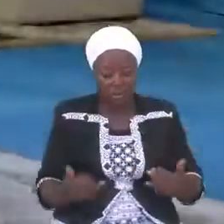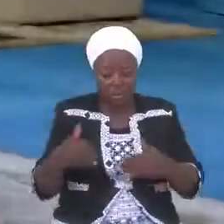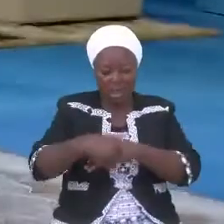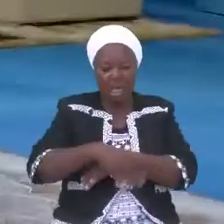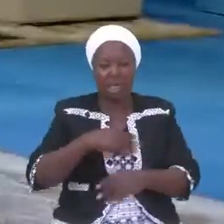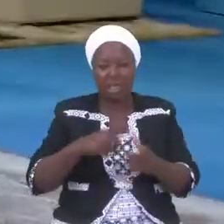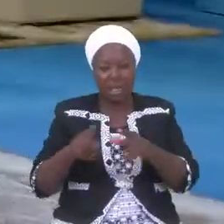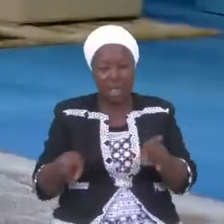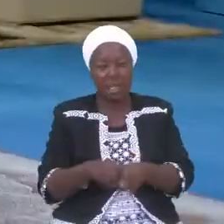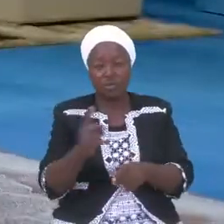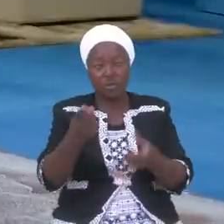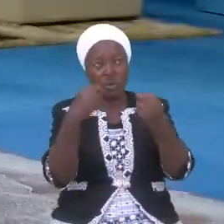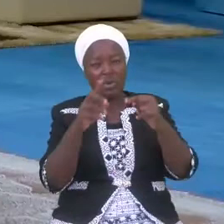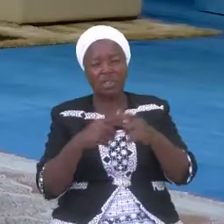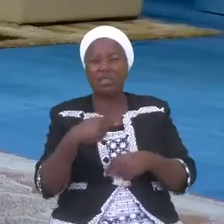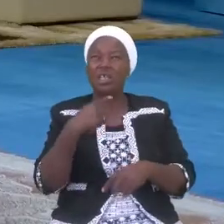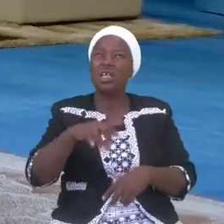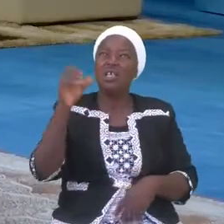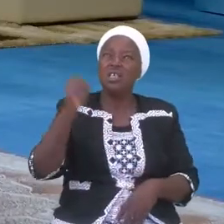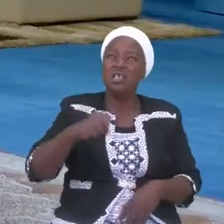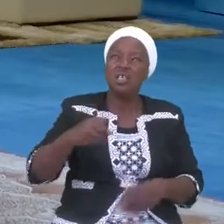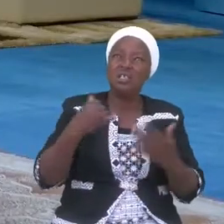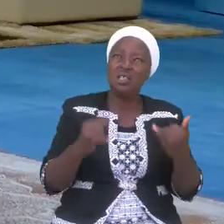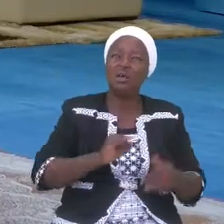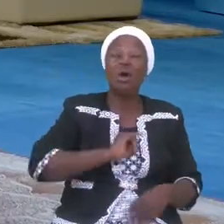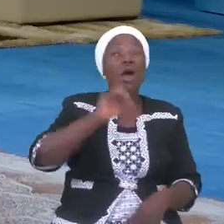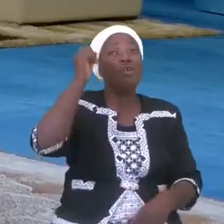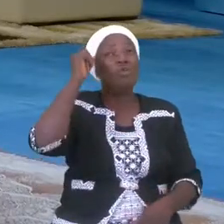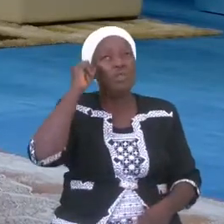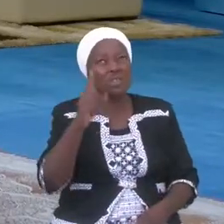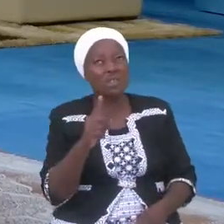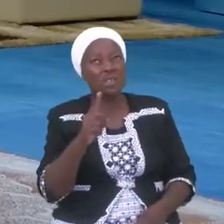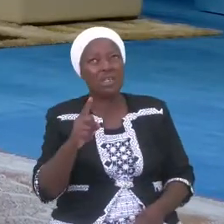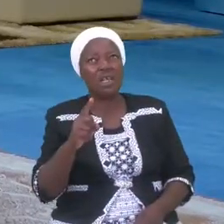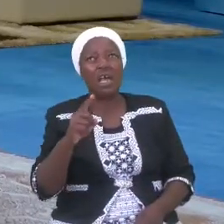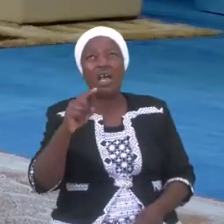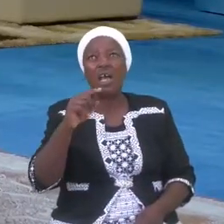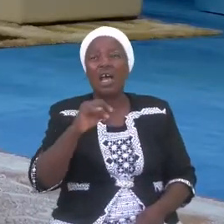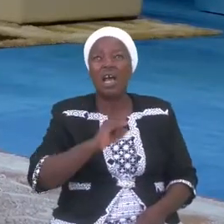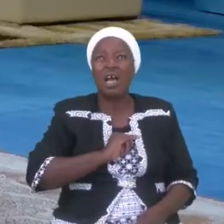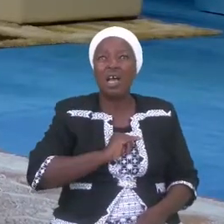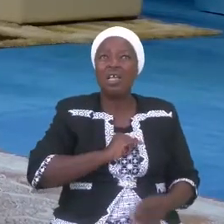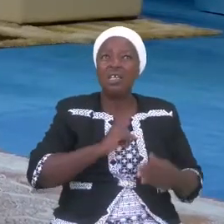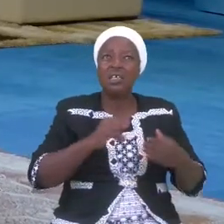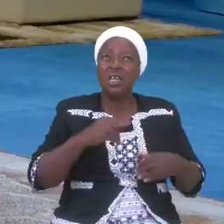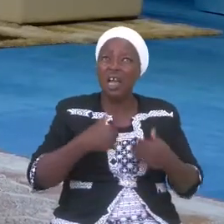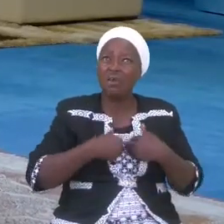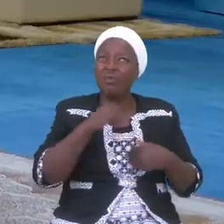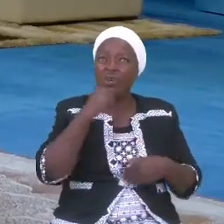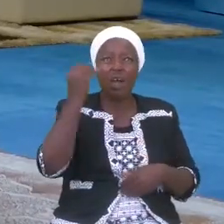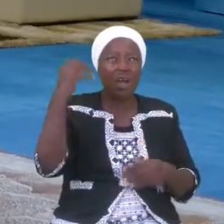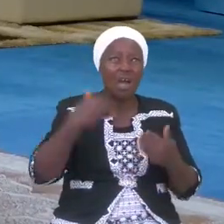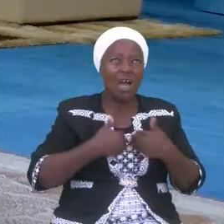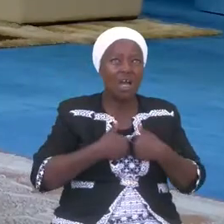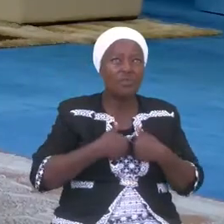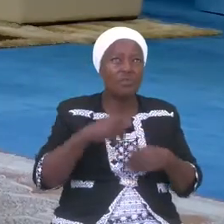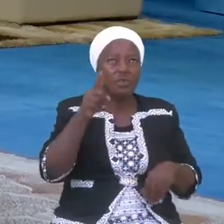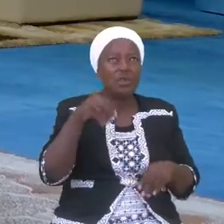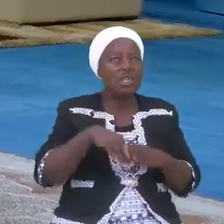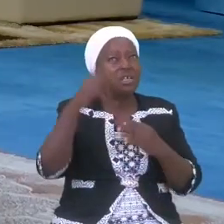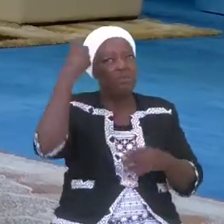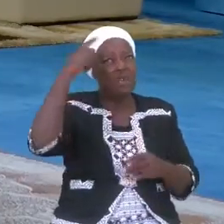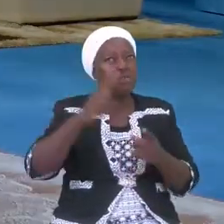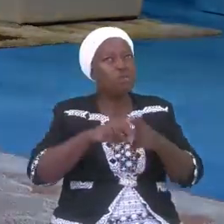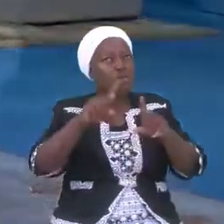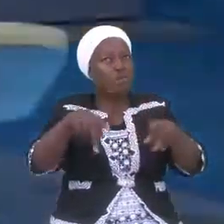say, yes, now I understand. And God had you in mind to provide